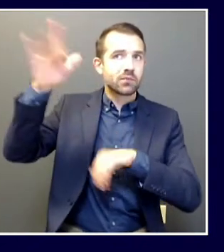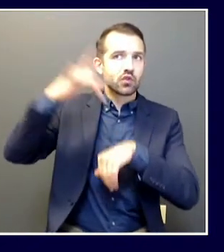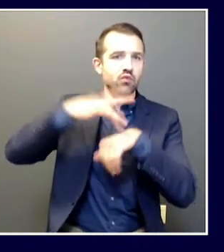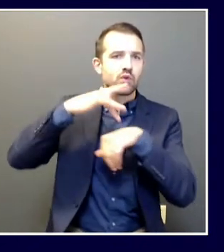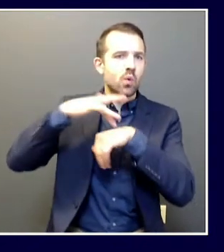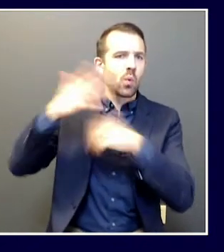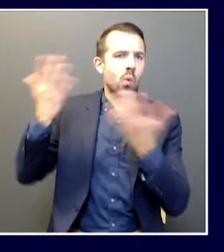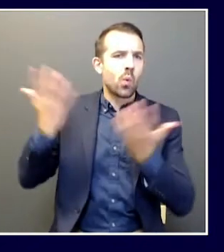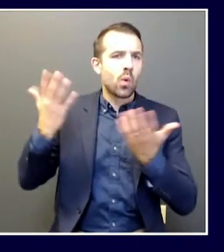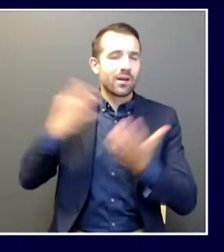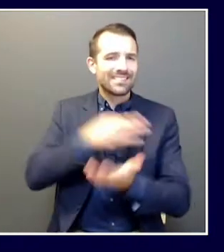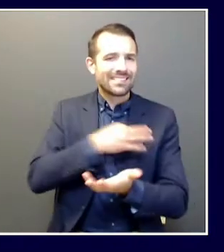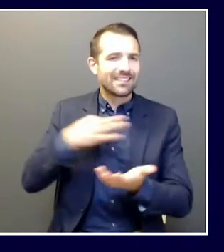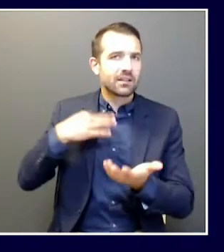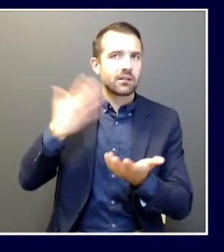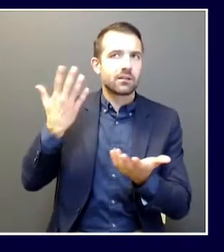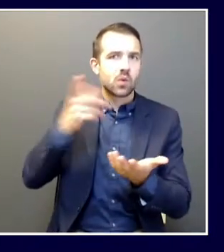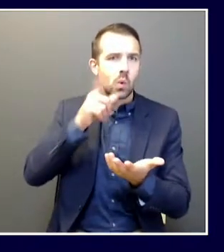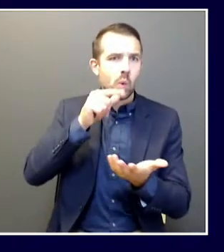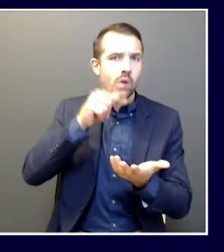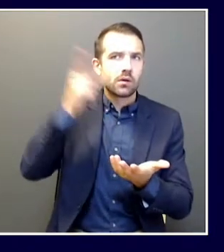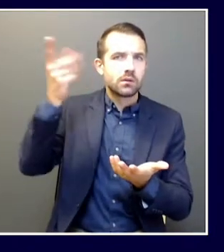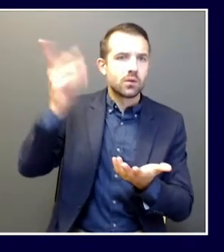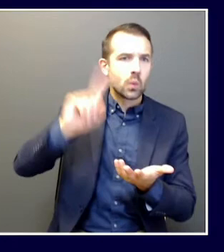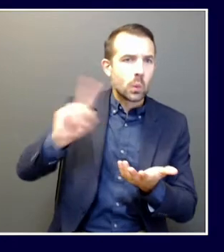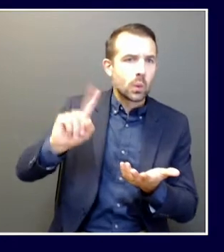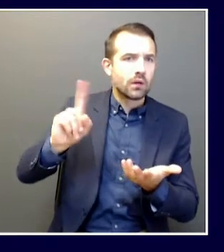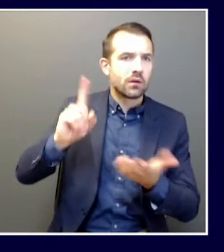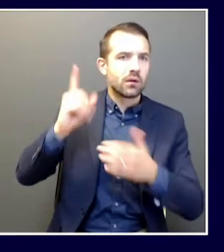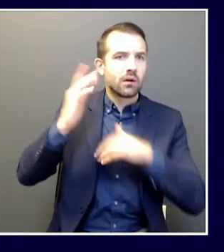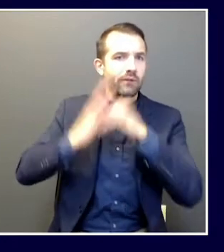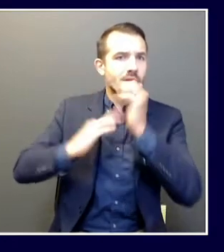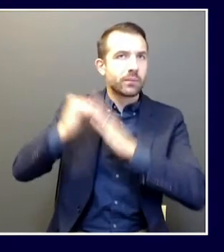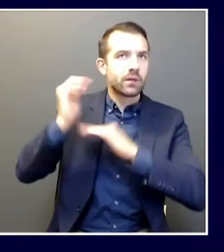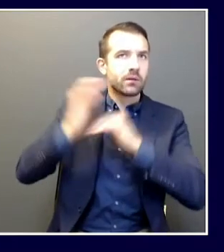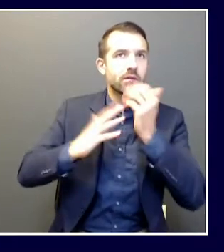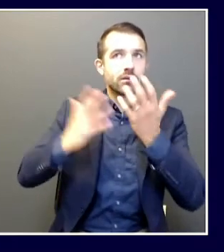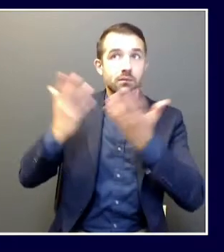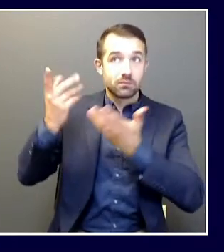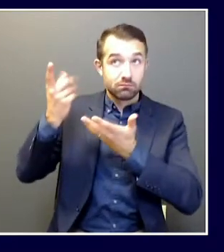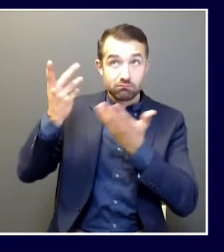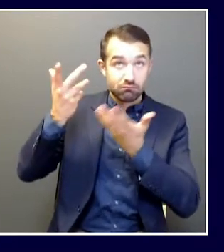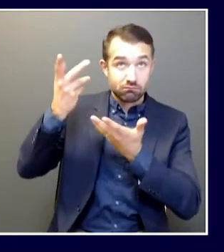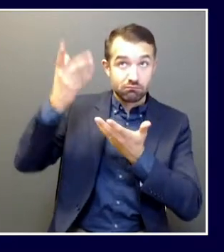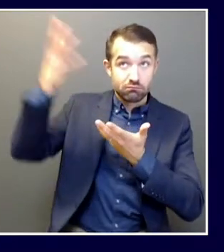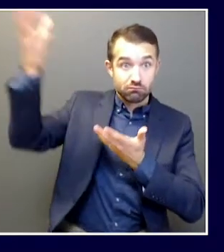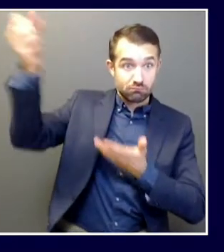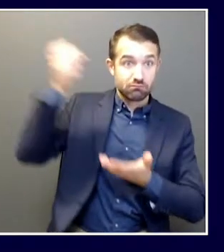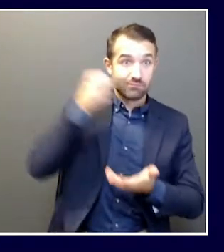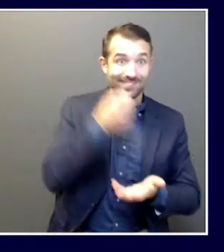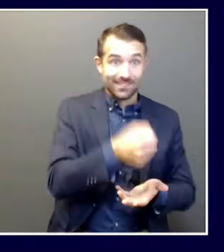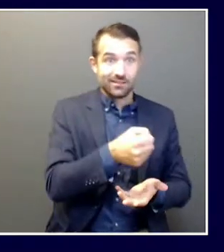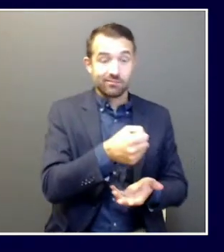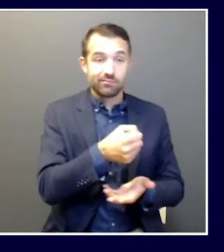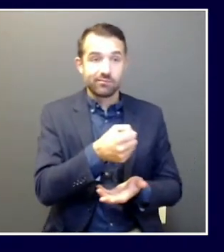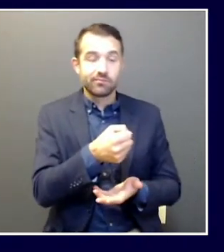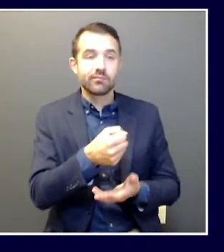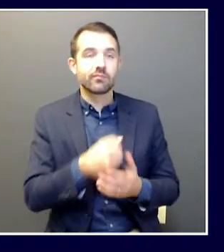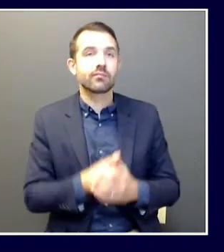kind of very granular discussion with hospitals like Central Maine Healthcare to see what, if anything, we can